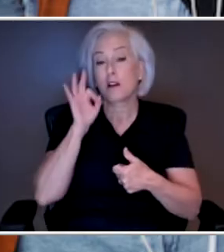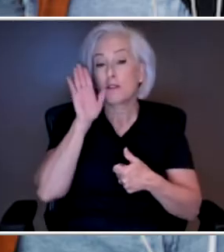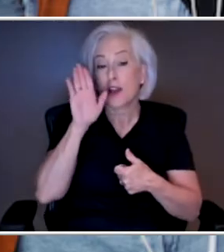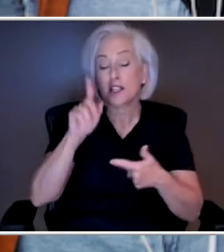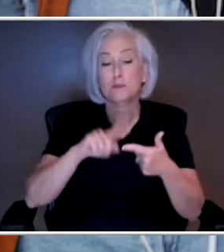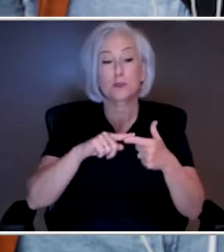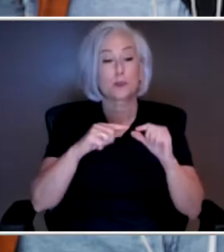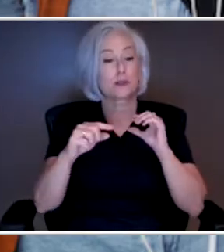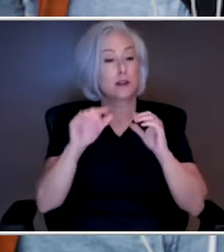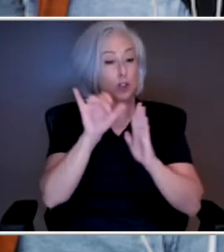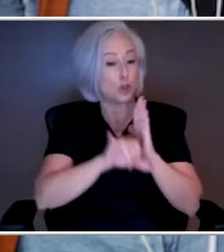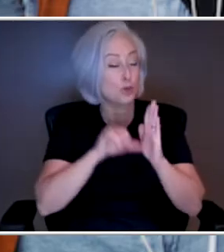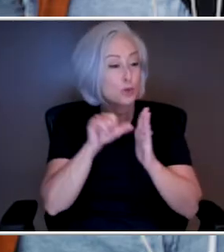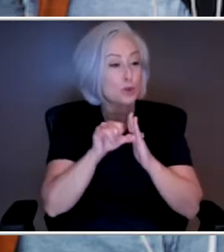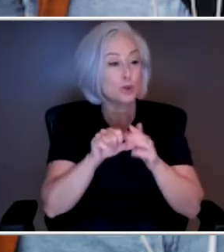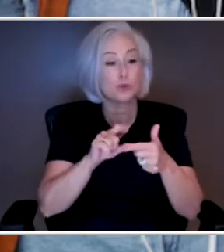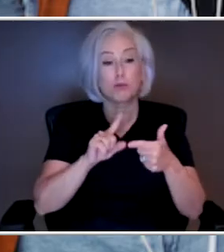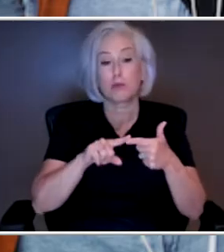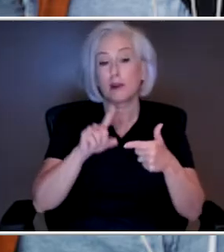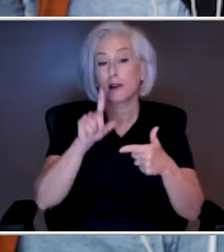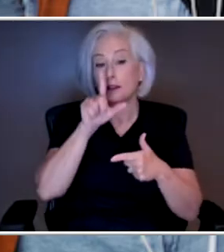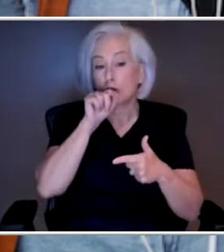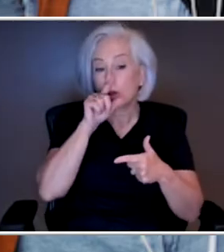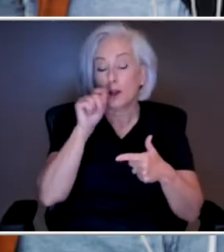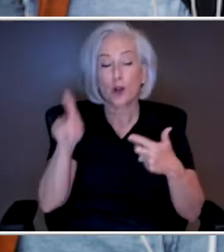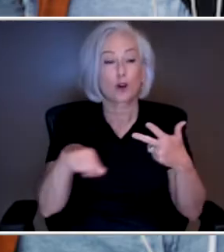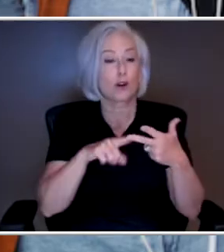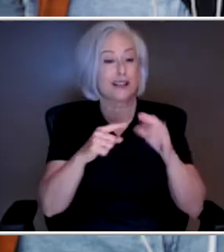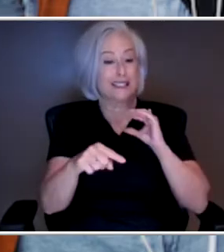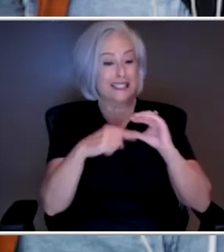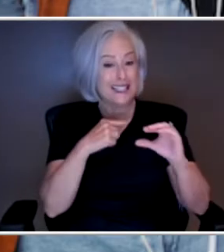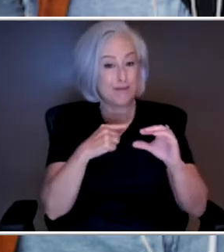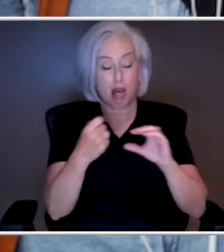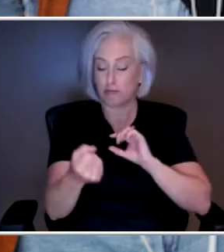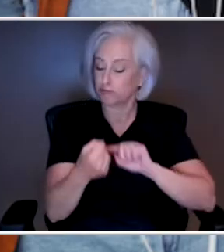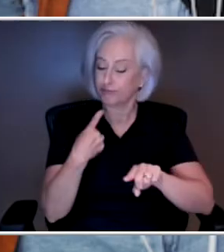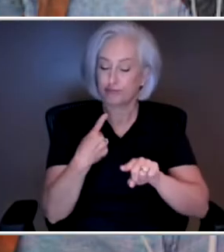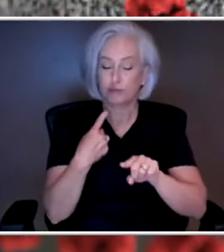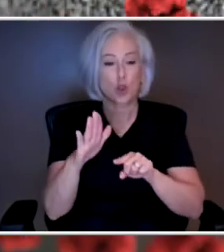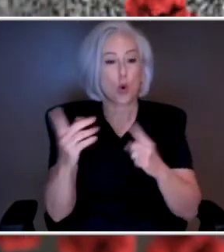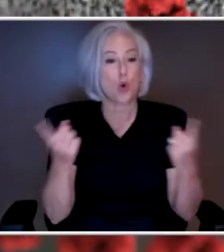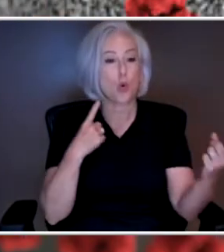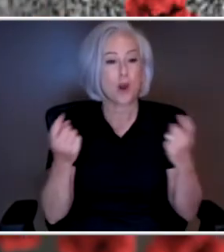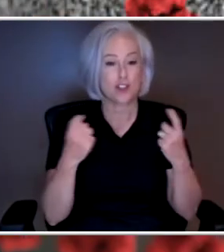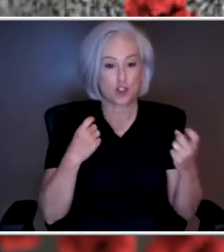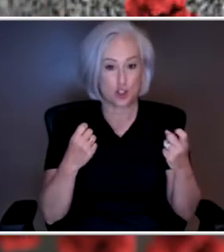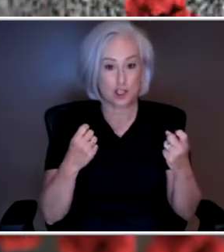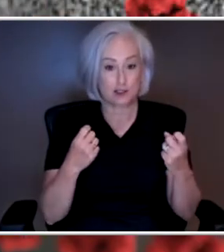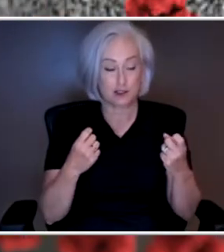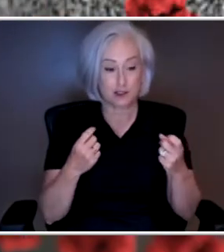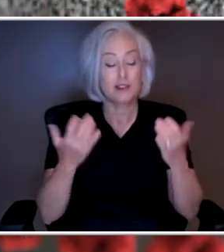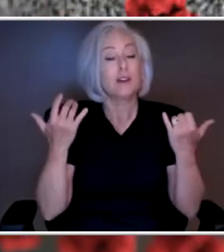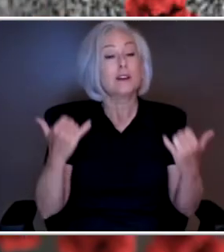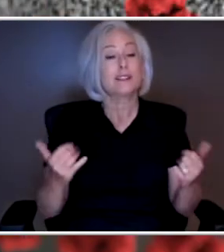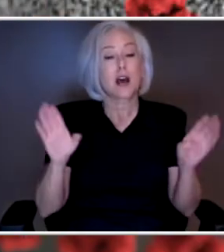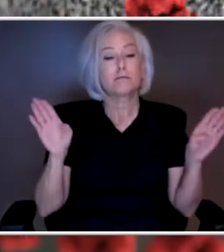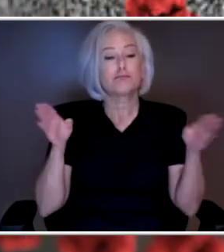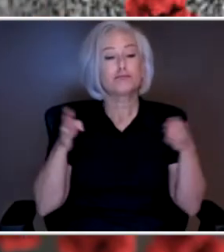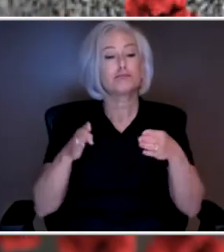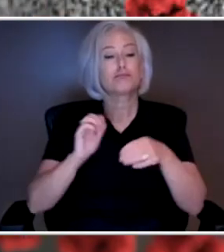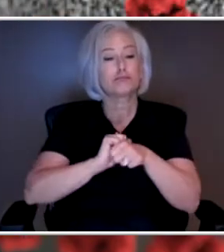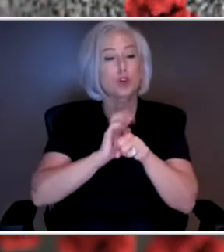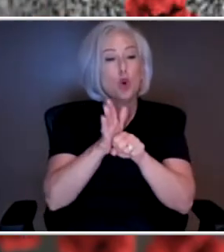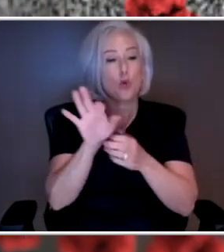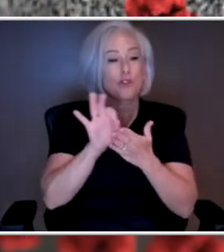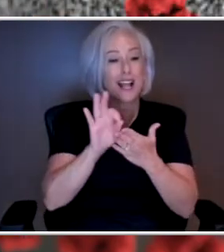News Network. You can check out the information there on your screen. And while you send your questions into us, we're going to check the COVID count for this week. There are